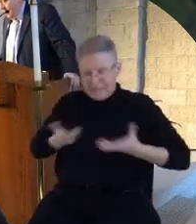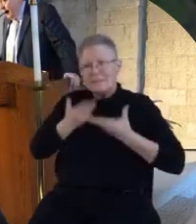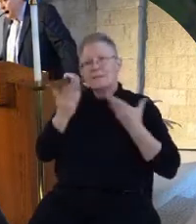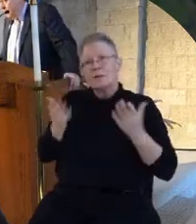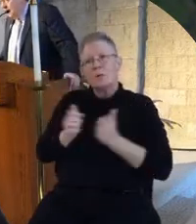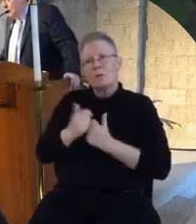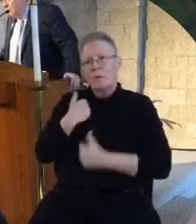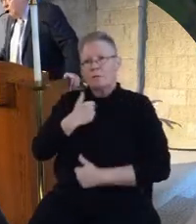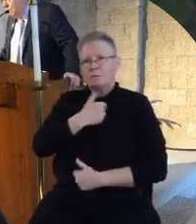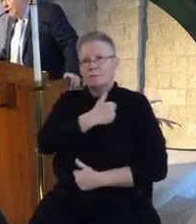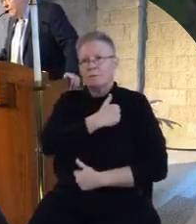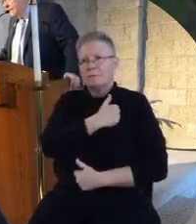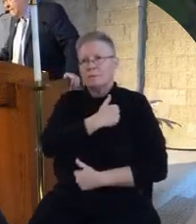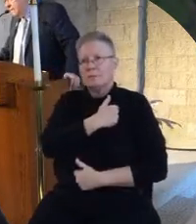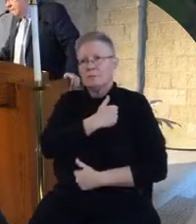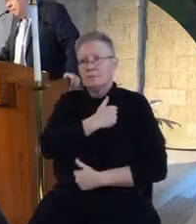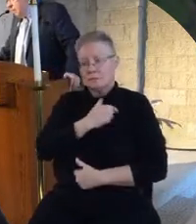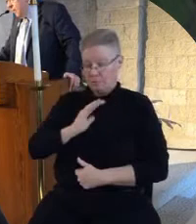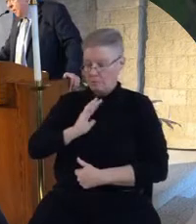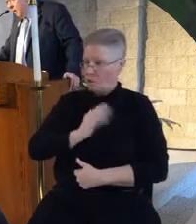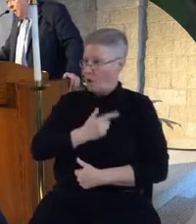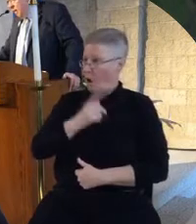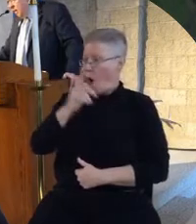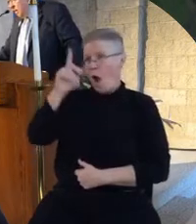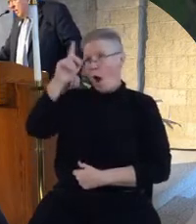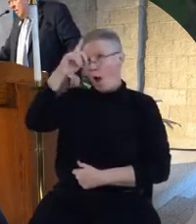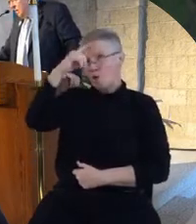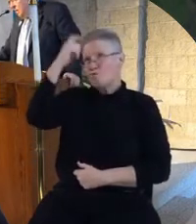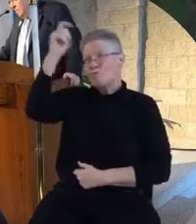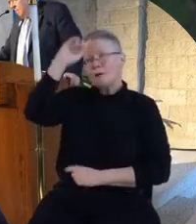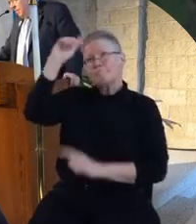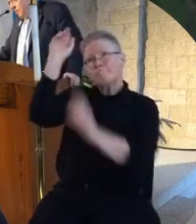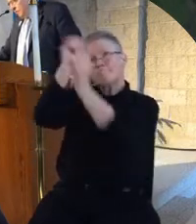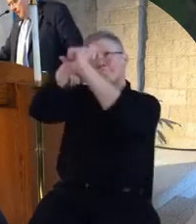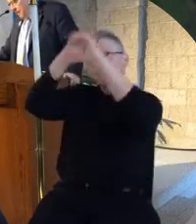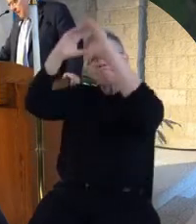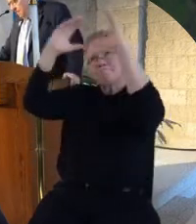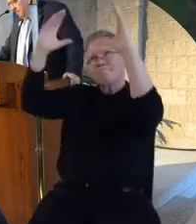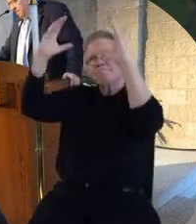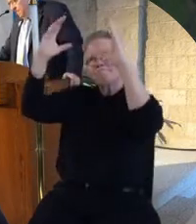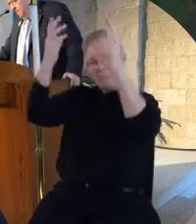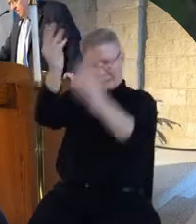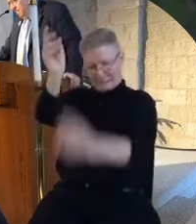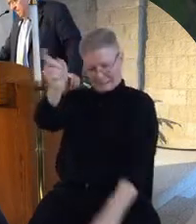and that our dreams have been placed upon our heart by the divine